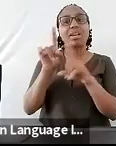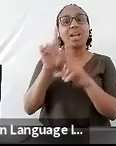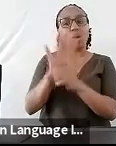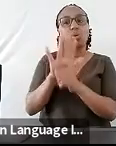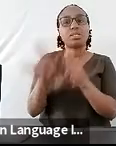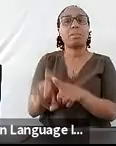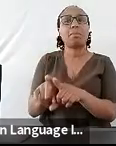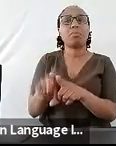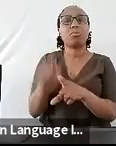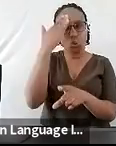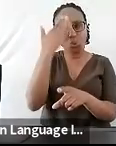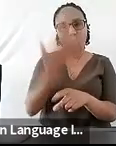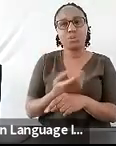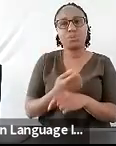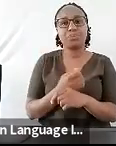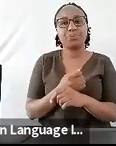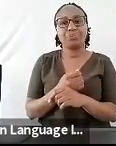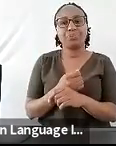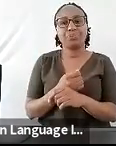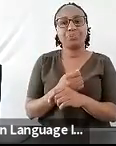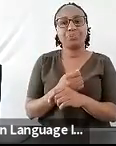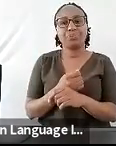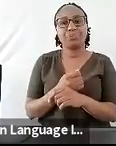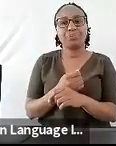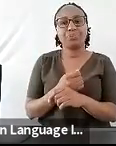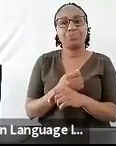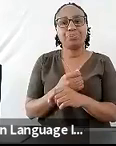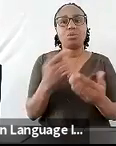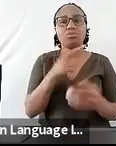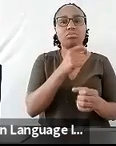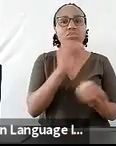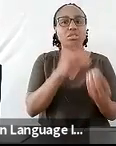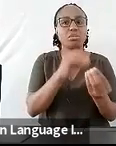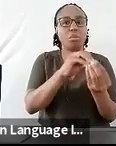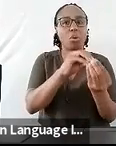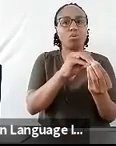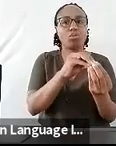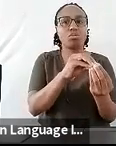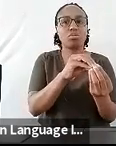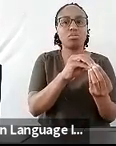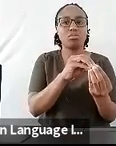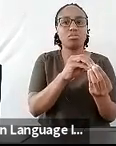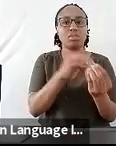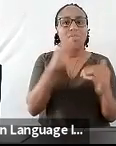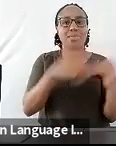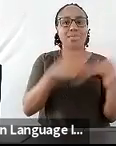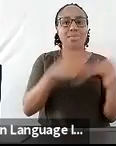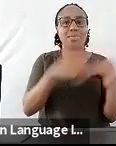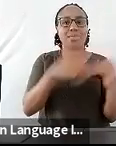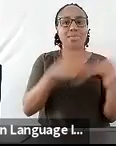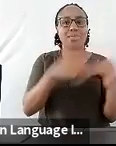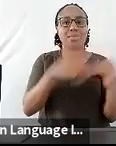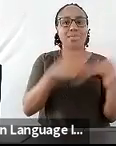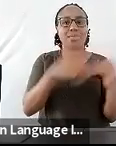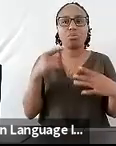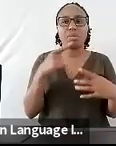Africa is so much more than, you know, when I tell people I'm going backpacking in Burkina Faso, they're like,